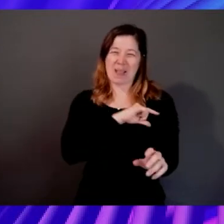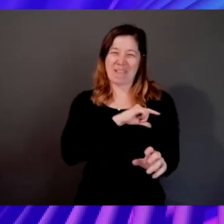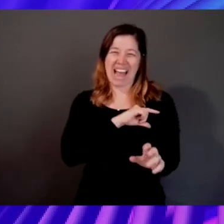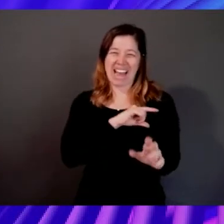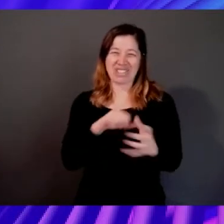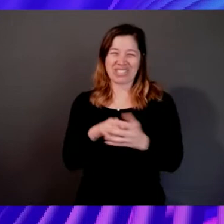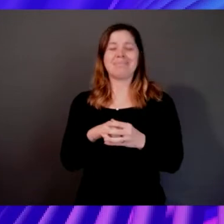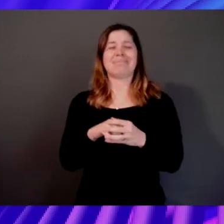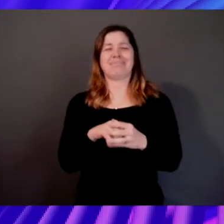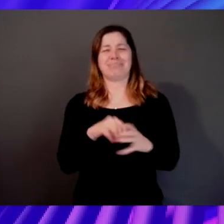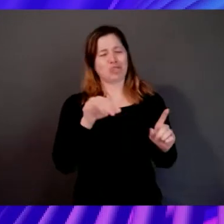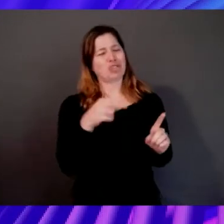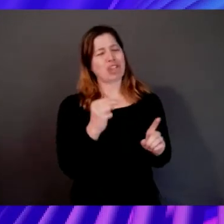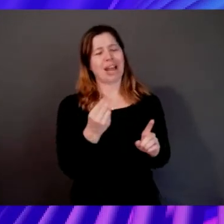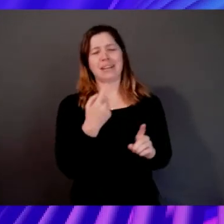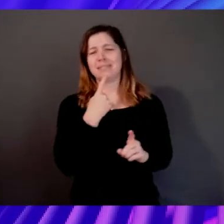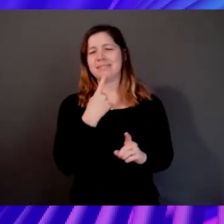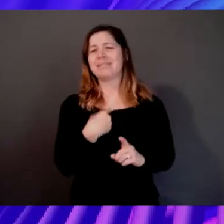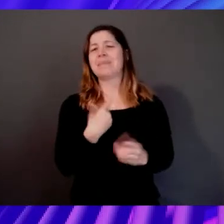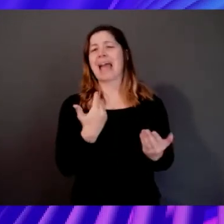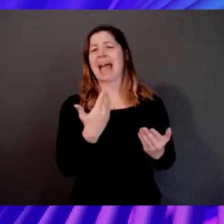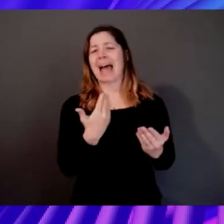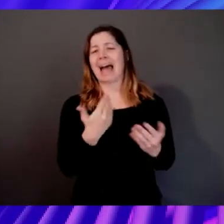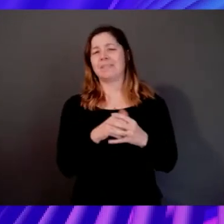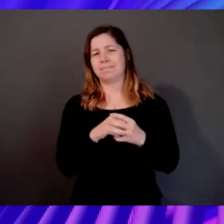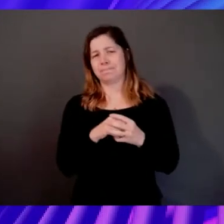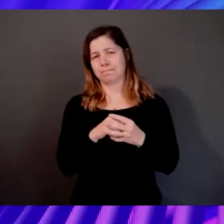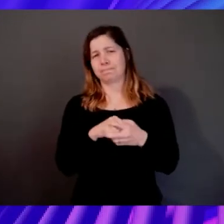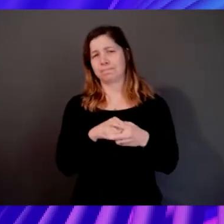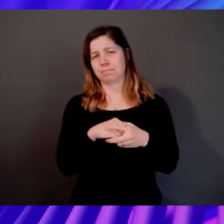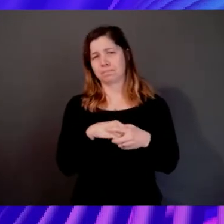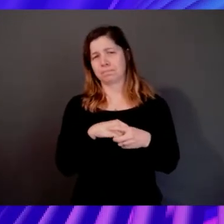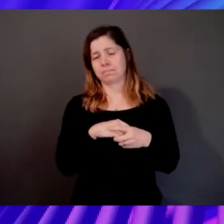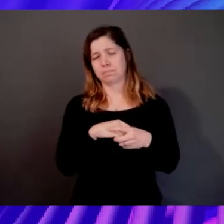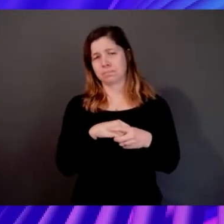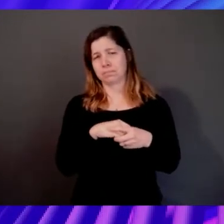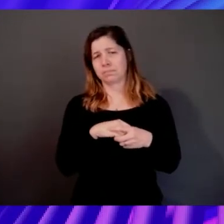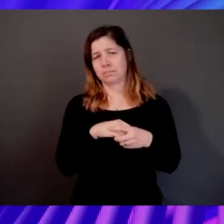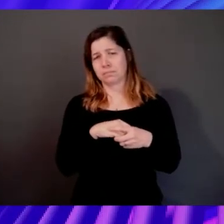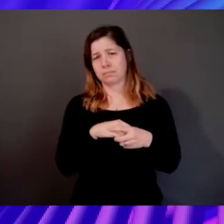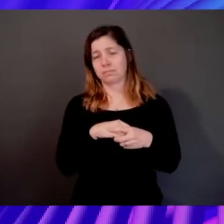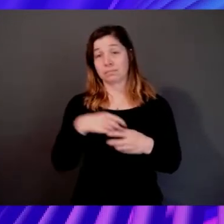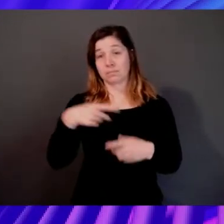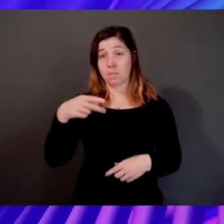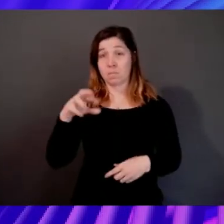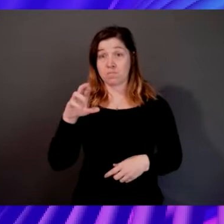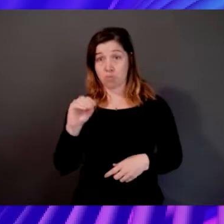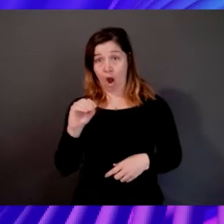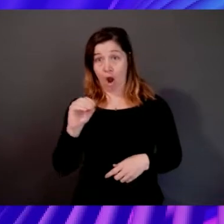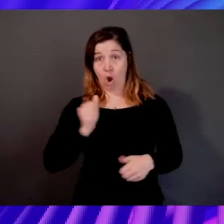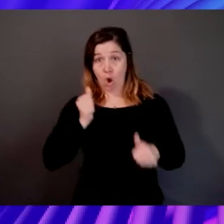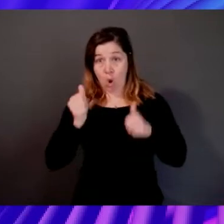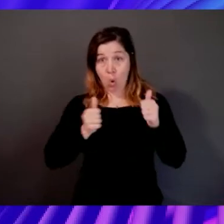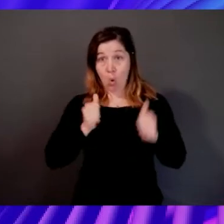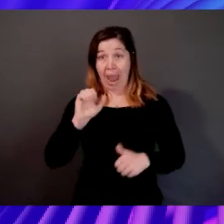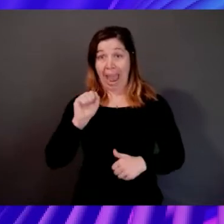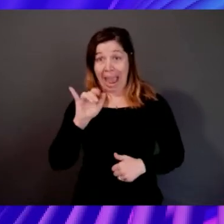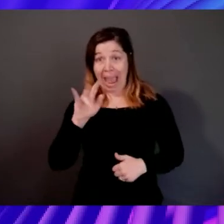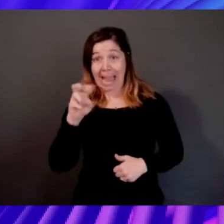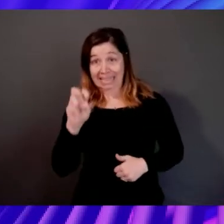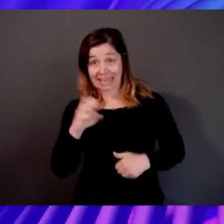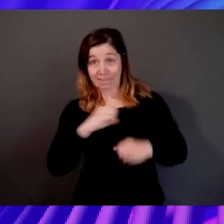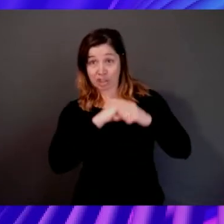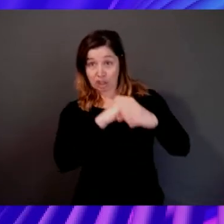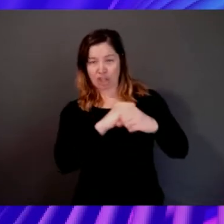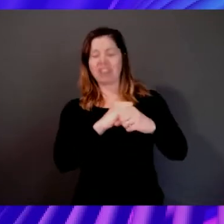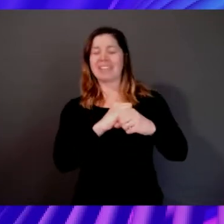how you perceive, so I think that proactive security gets an interesting nomenclature, and